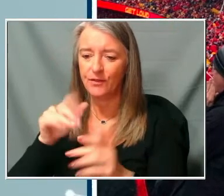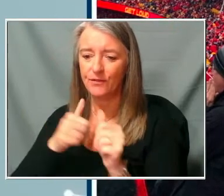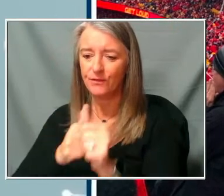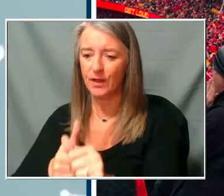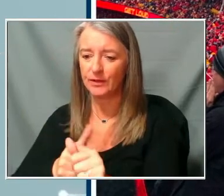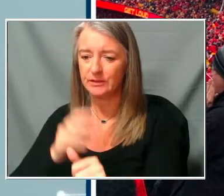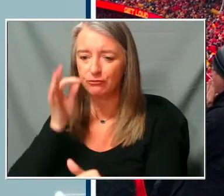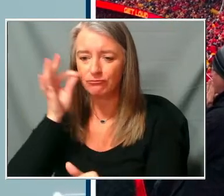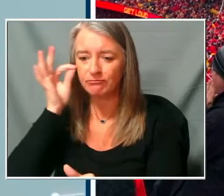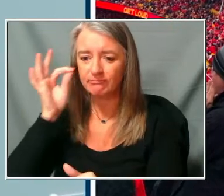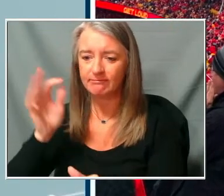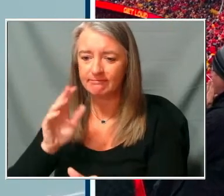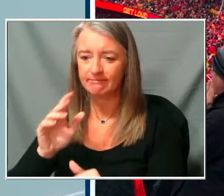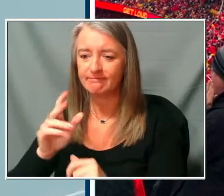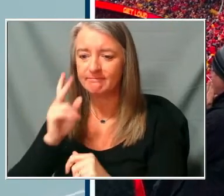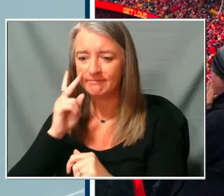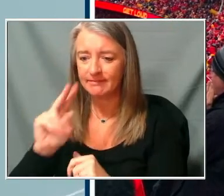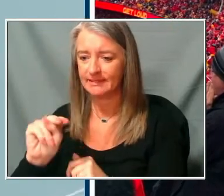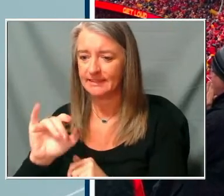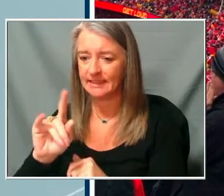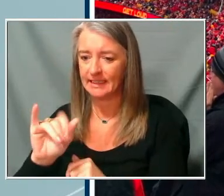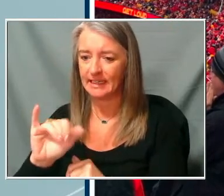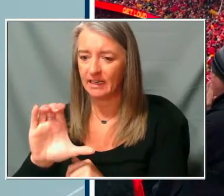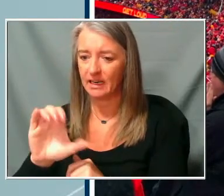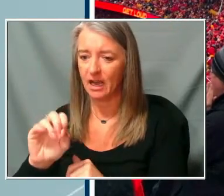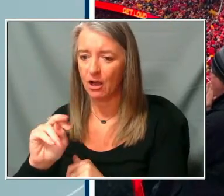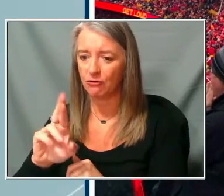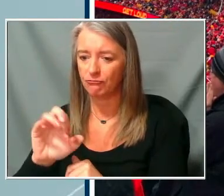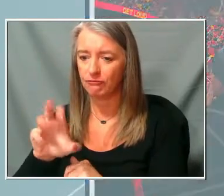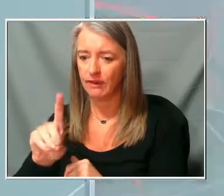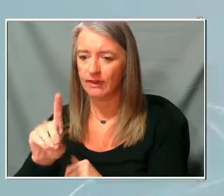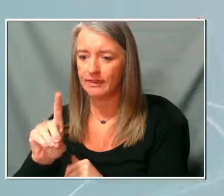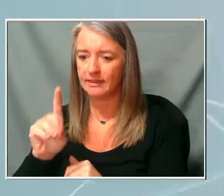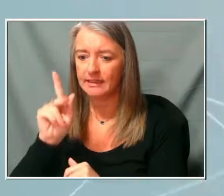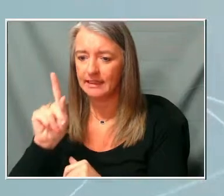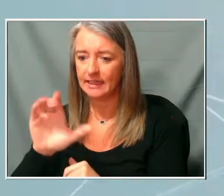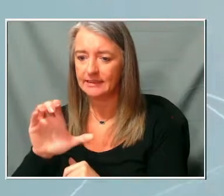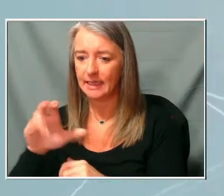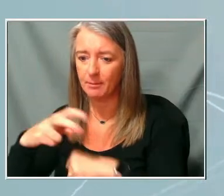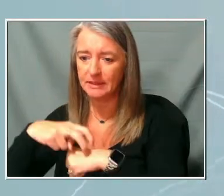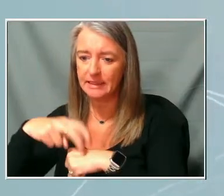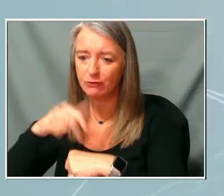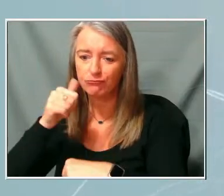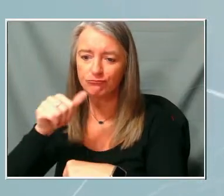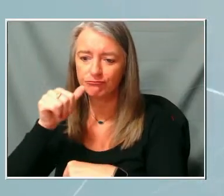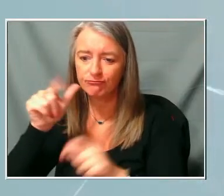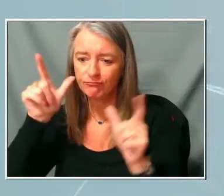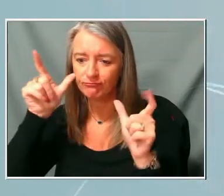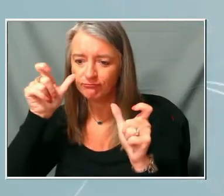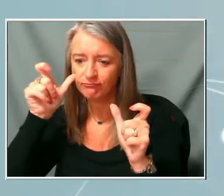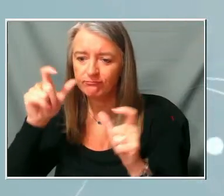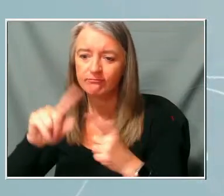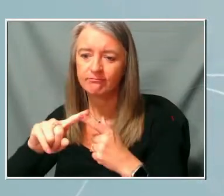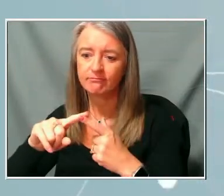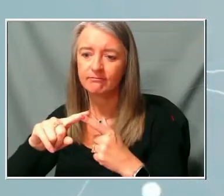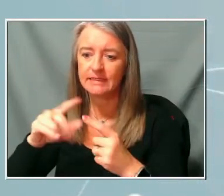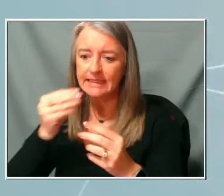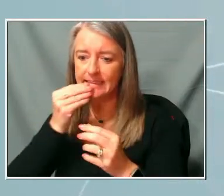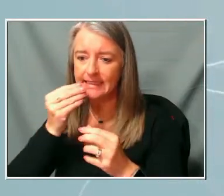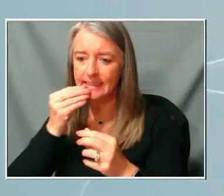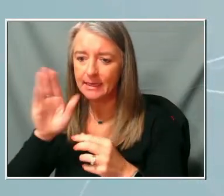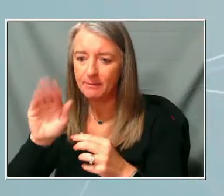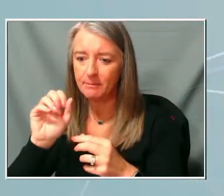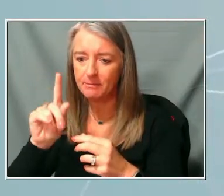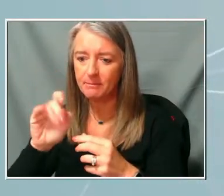probably seen Nikki Conrad, a.k.a. Casey Potato Girl. She was photographed at Arrowhead eating a baked potato right out of